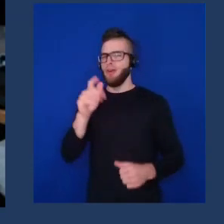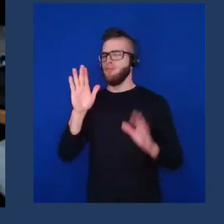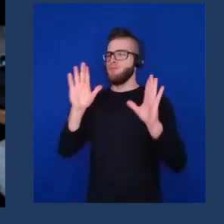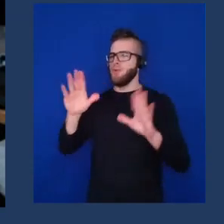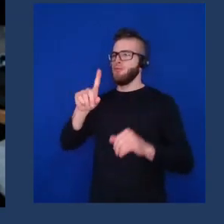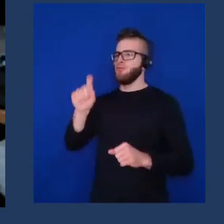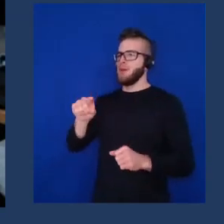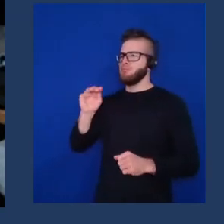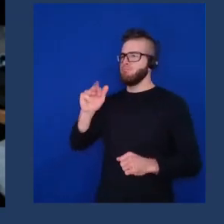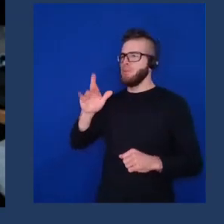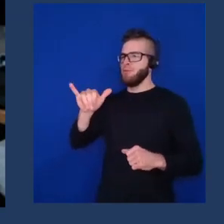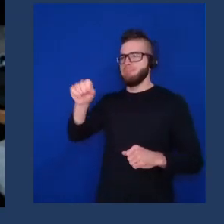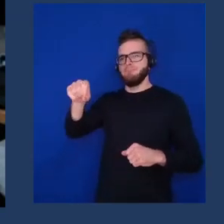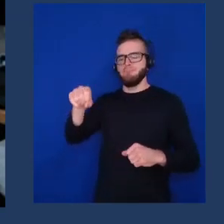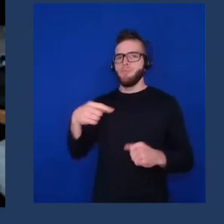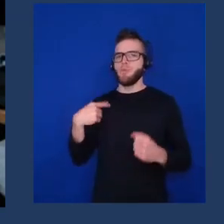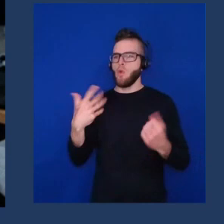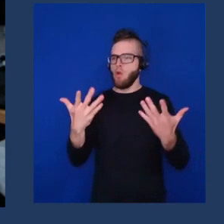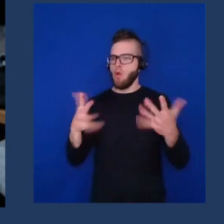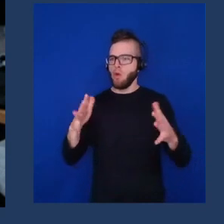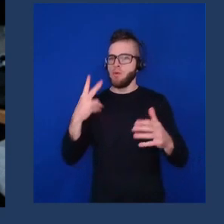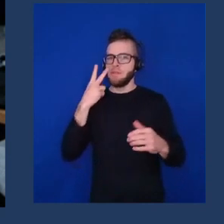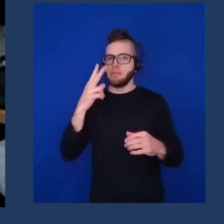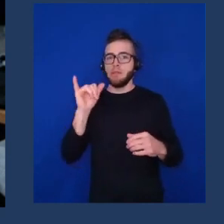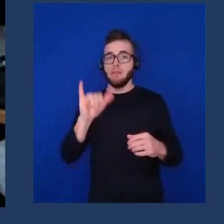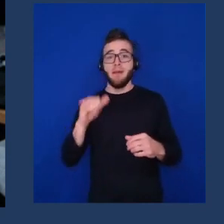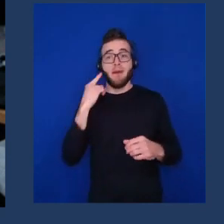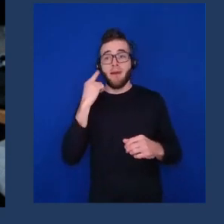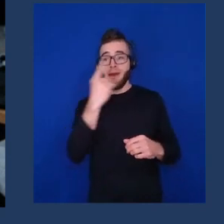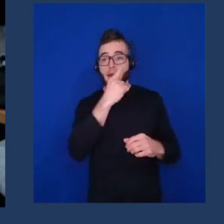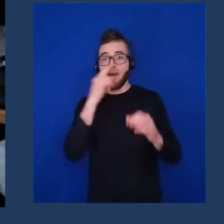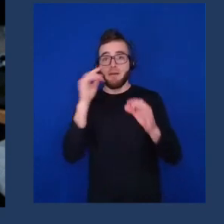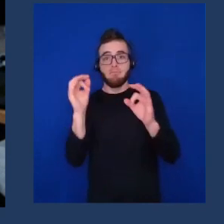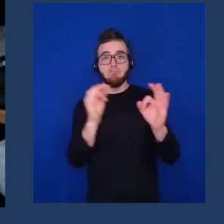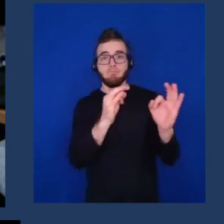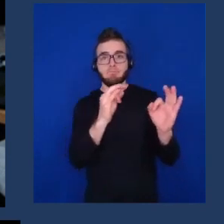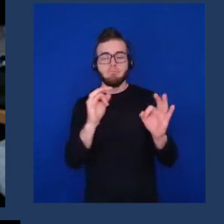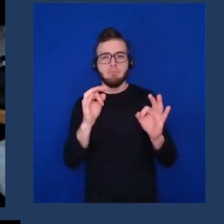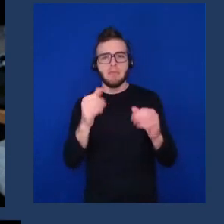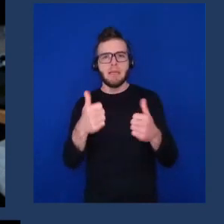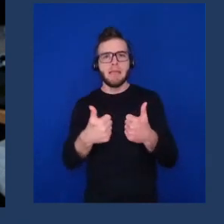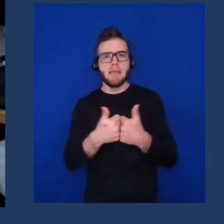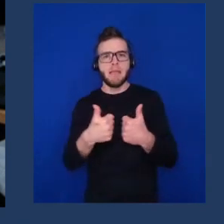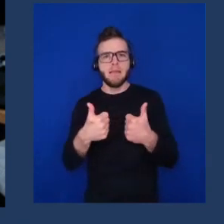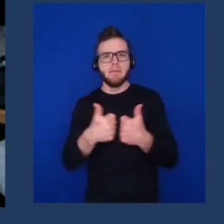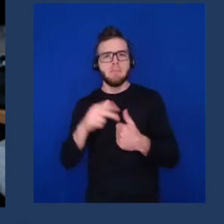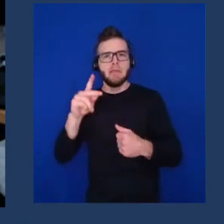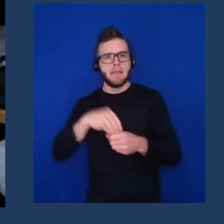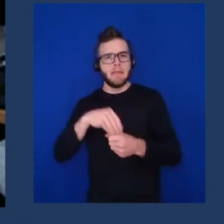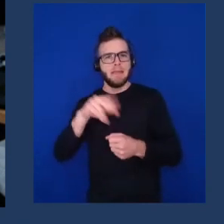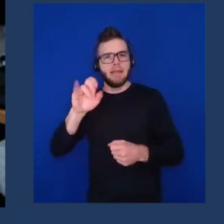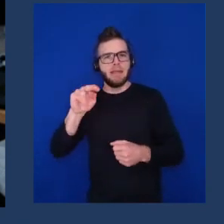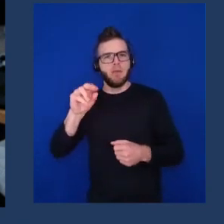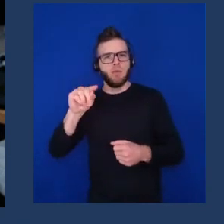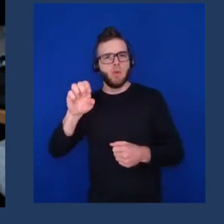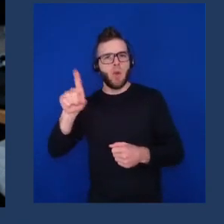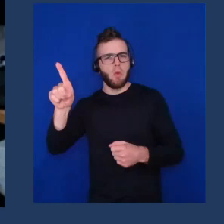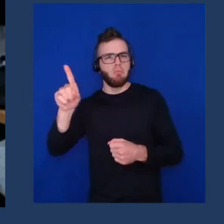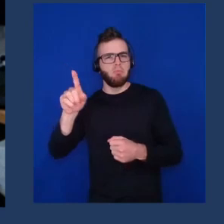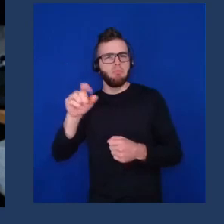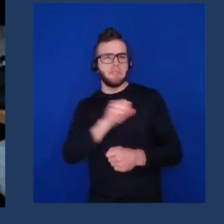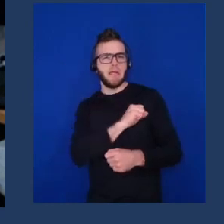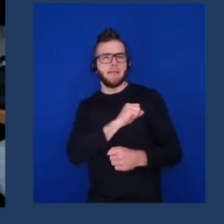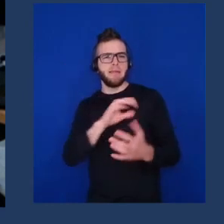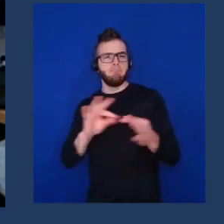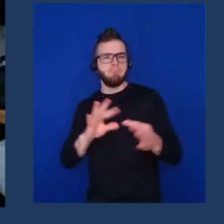First games, which Satya mentioned in the keynote, are a good example of that, where they're dedicated to sort of disability scenarios. We also see some movement